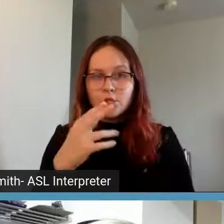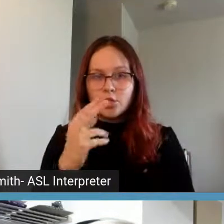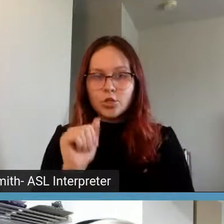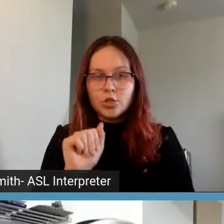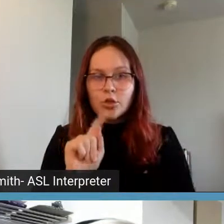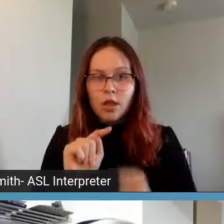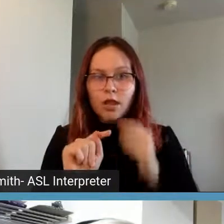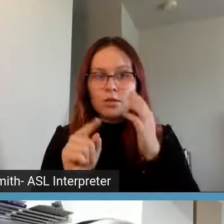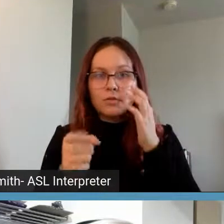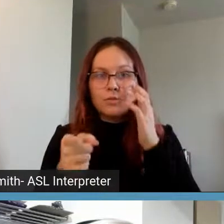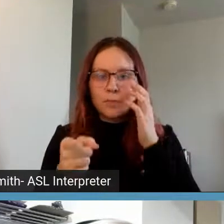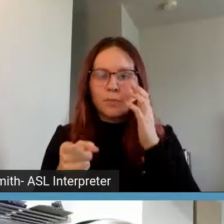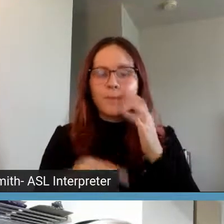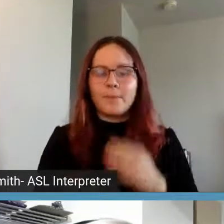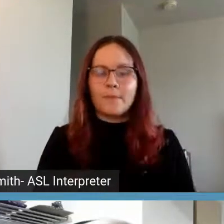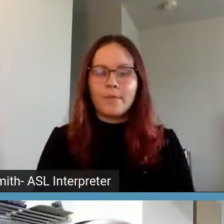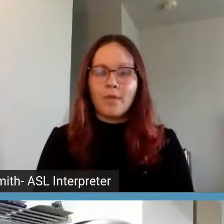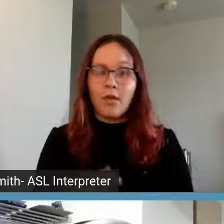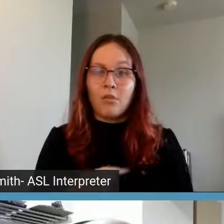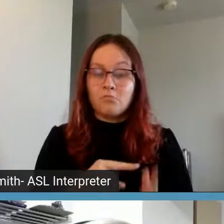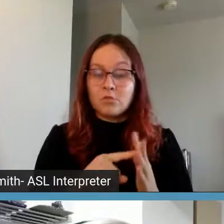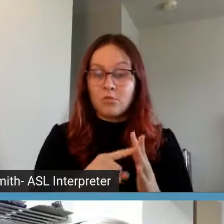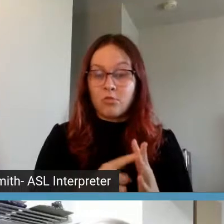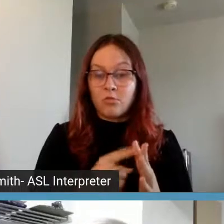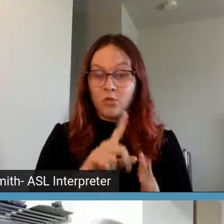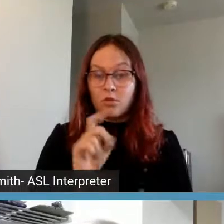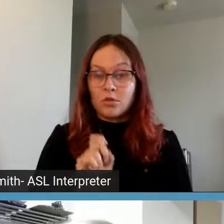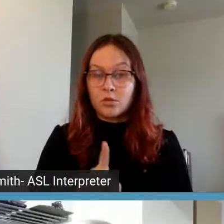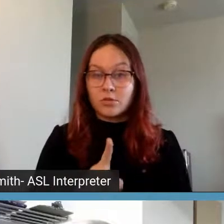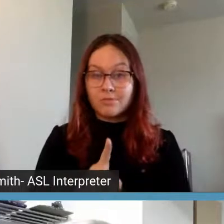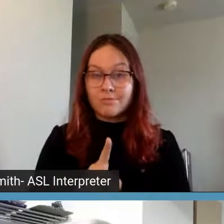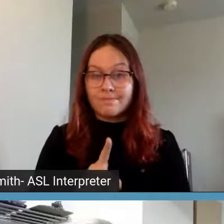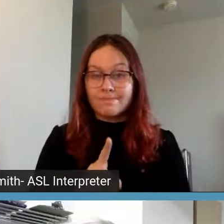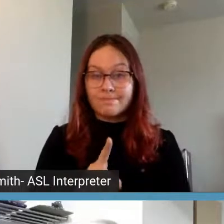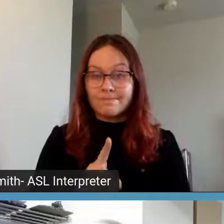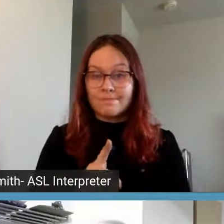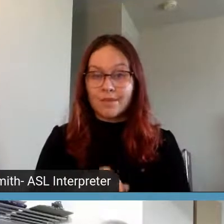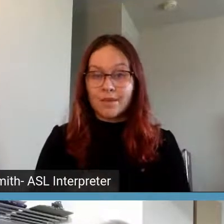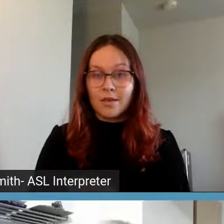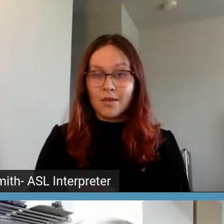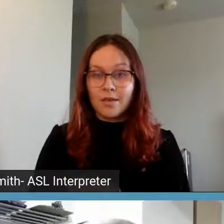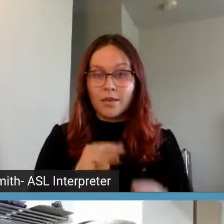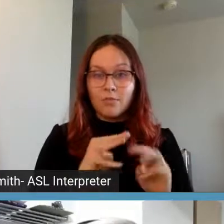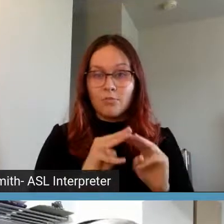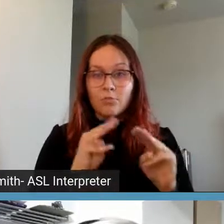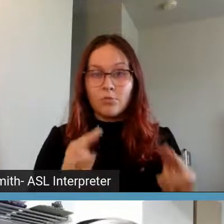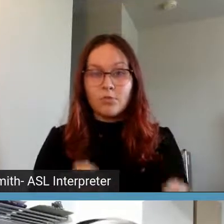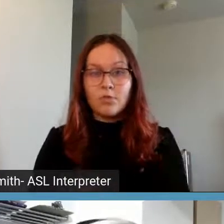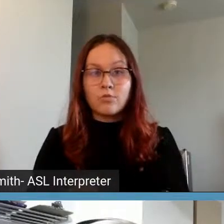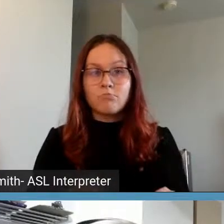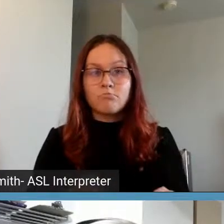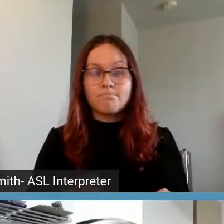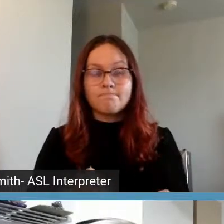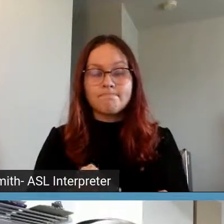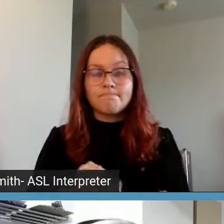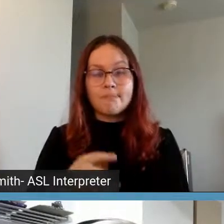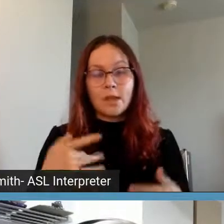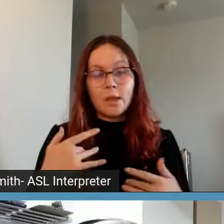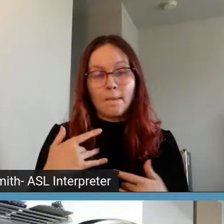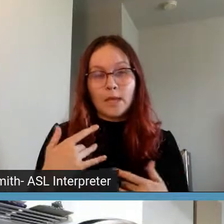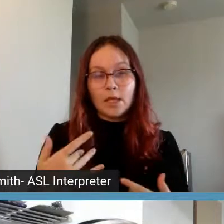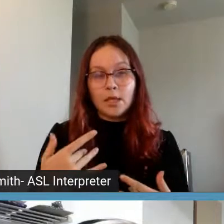a 30,000-foot question, though. Because museums are known to think things to death and plan